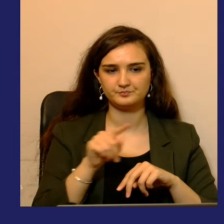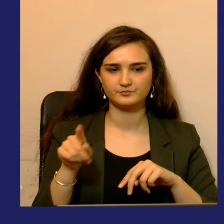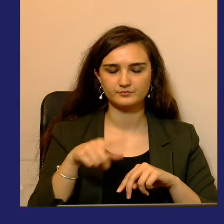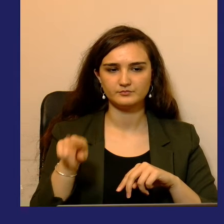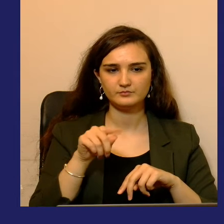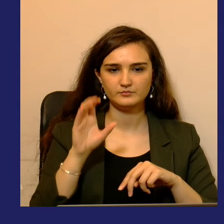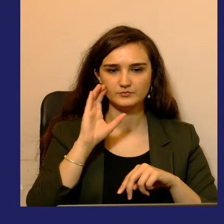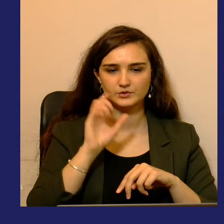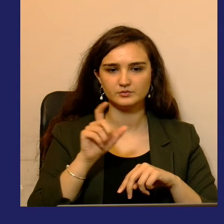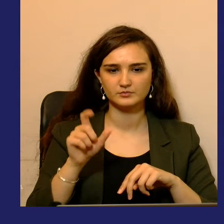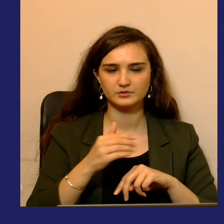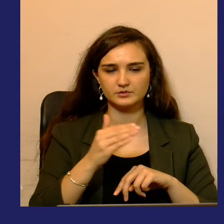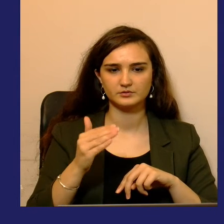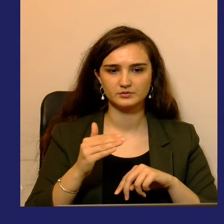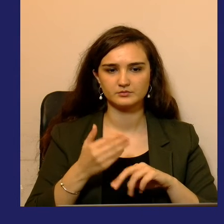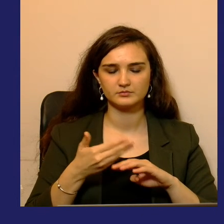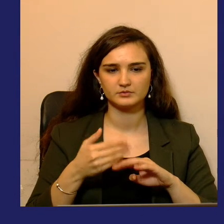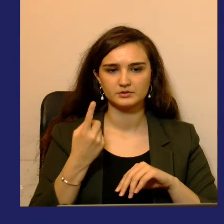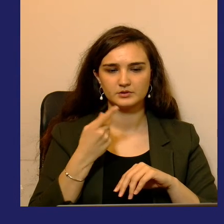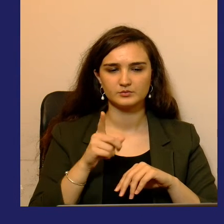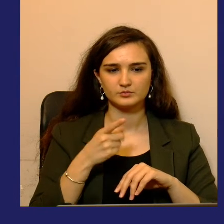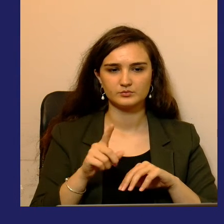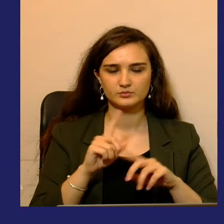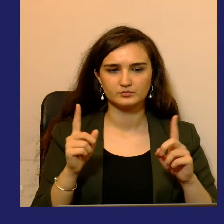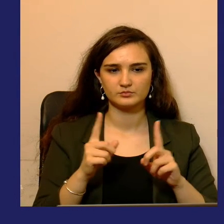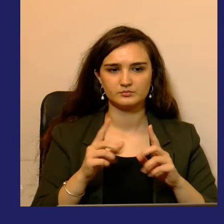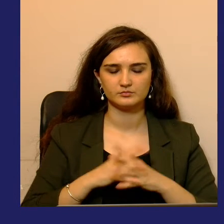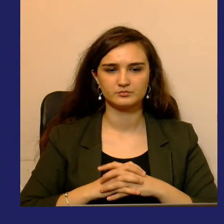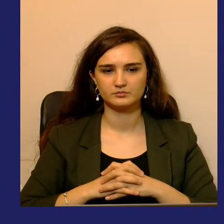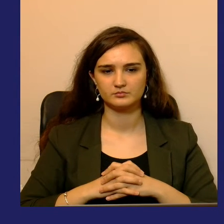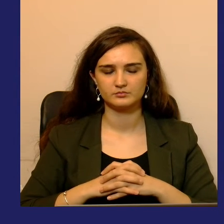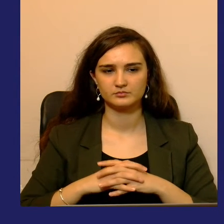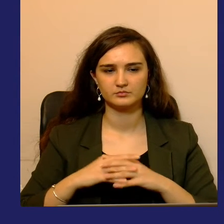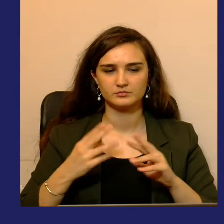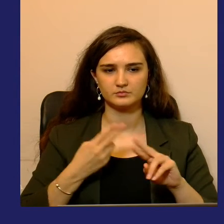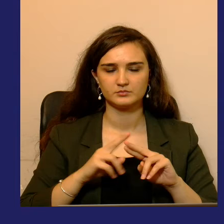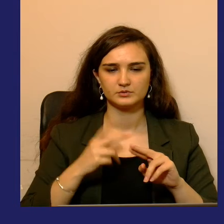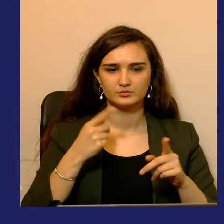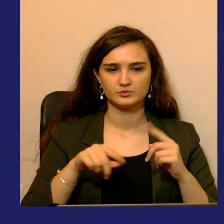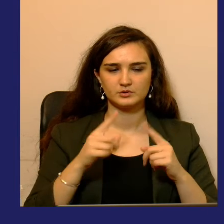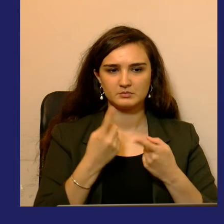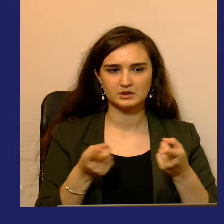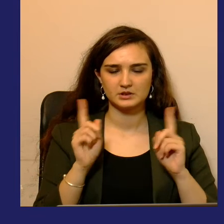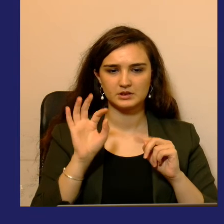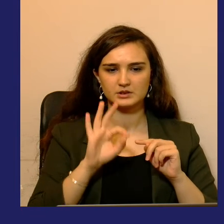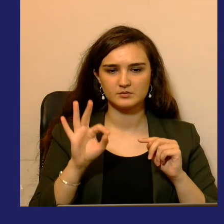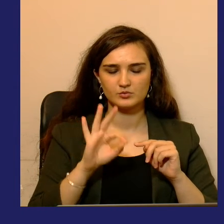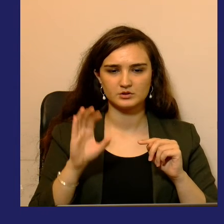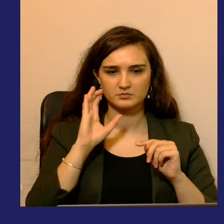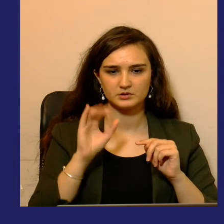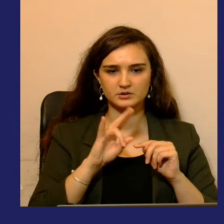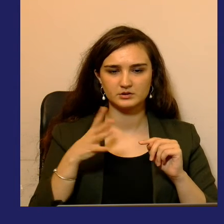parallels from the Mexican case to the Georgian case? Can you, have we missed something that you think is absolutely critical